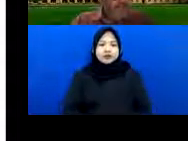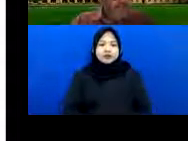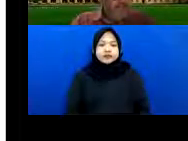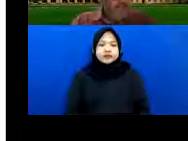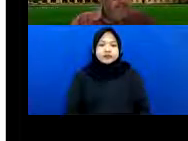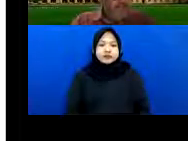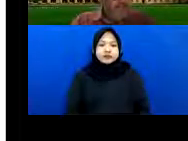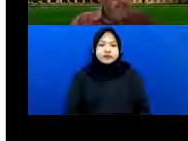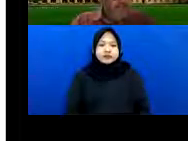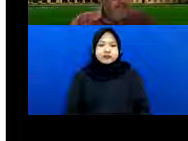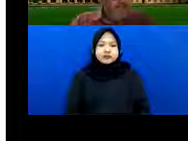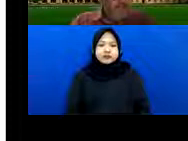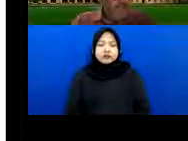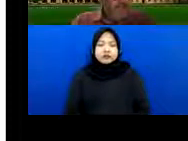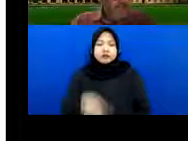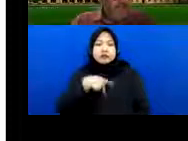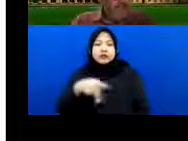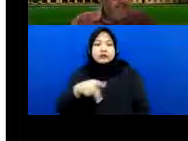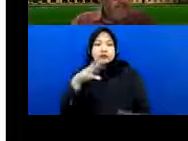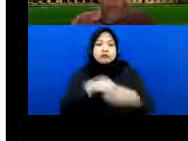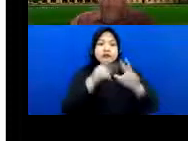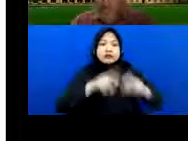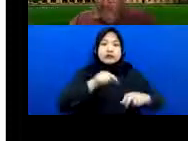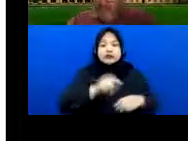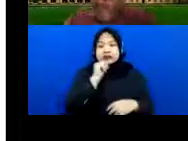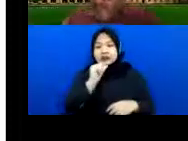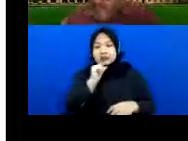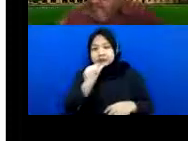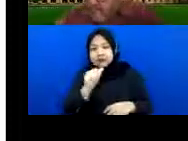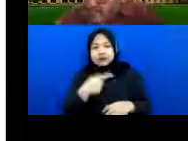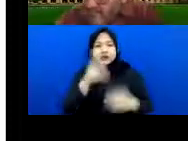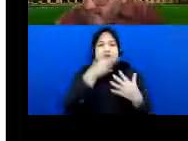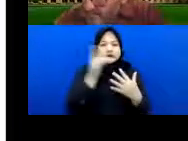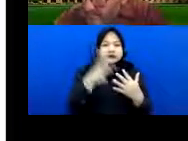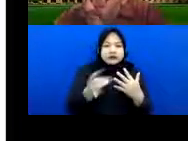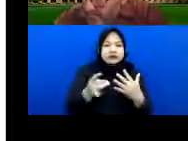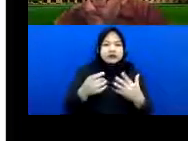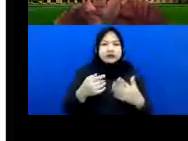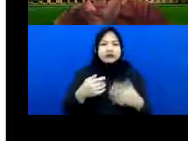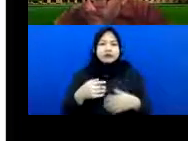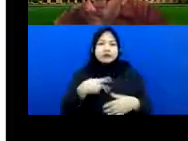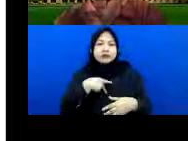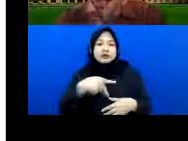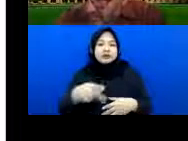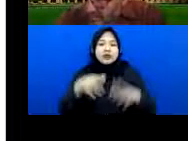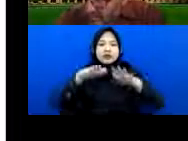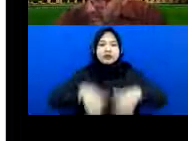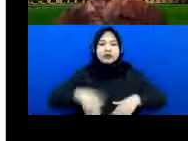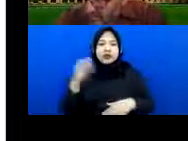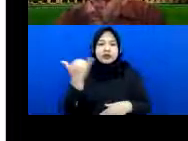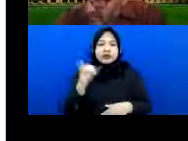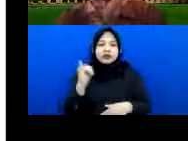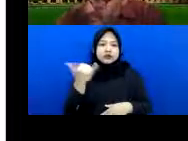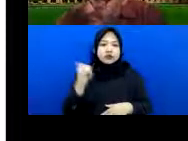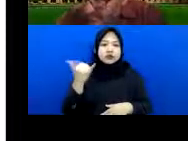So who are our participants in this research? We're gonna select 30 participants who live in special region